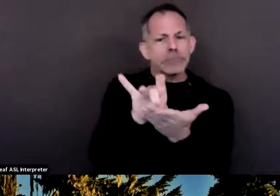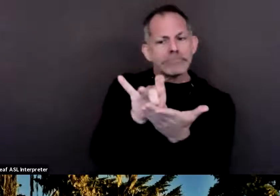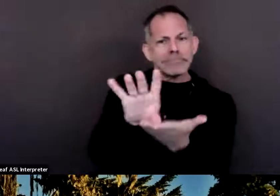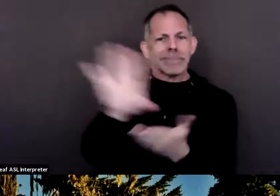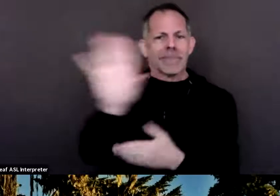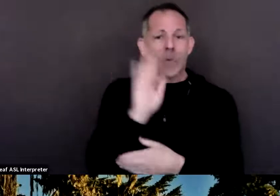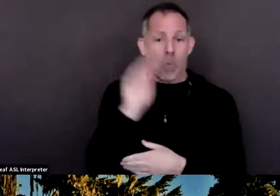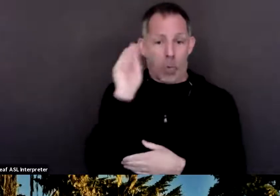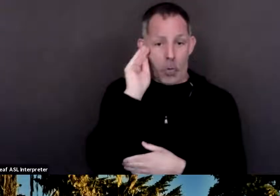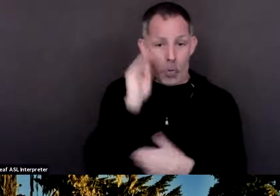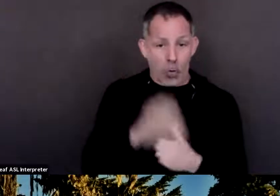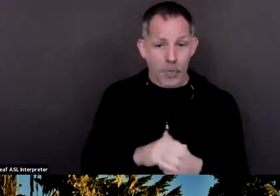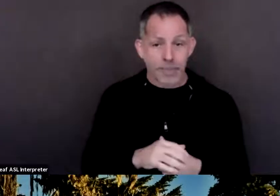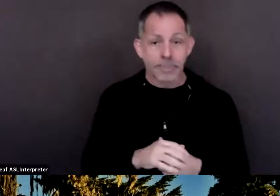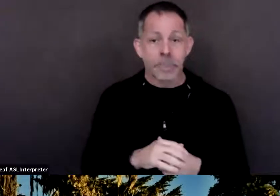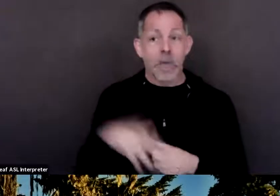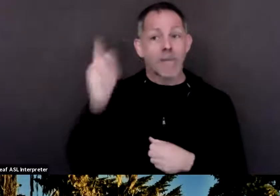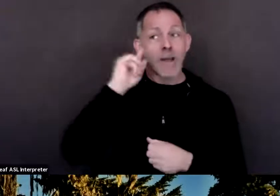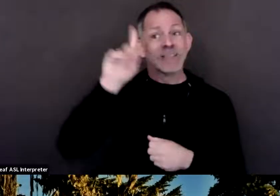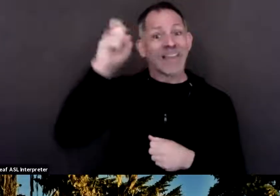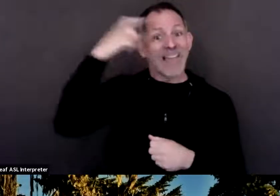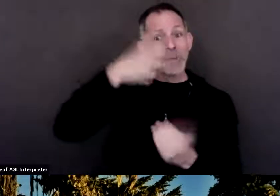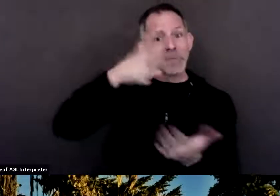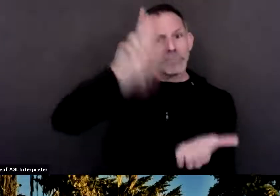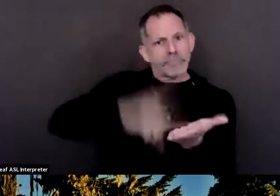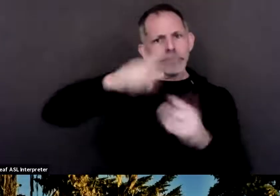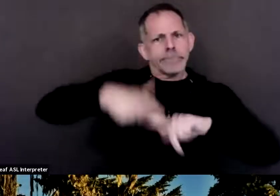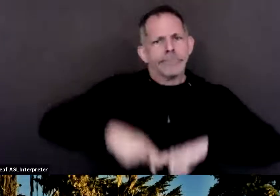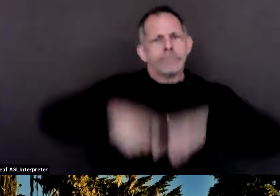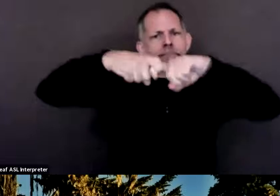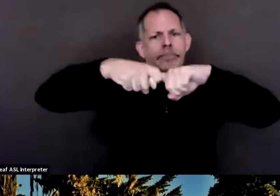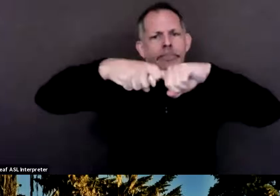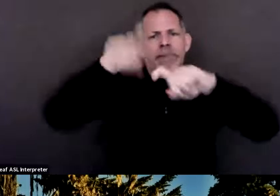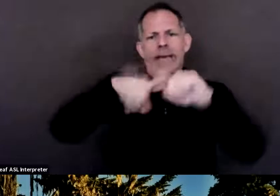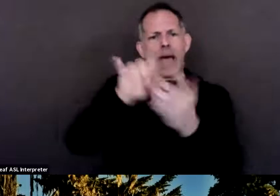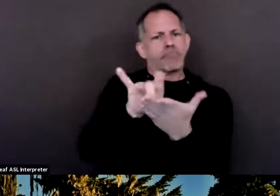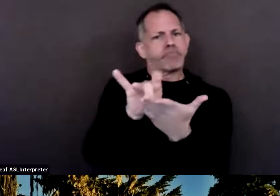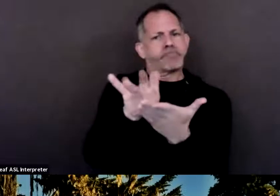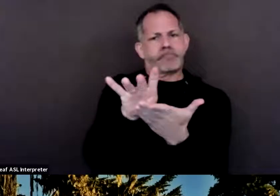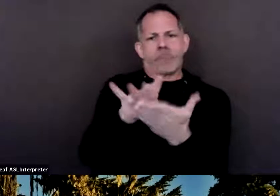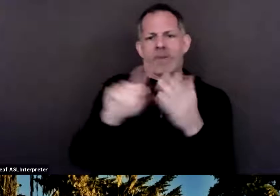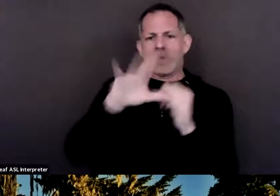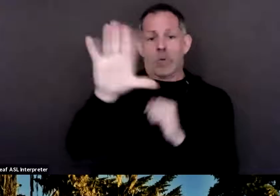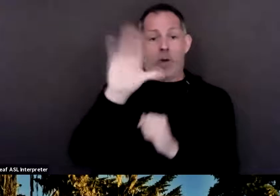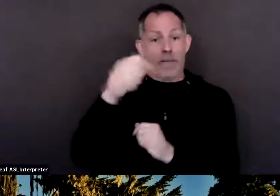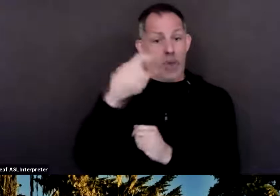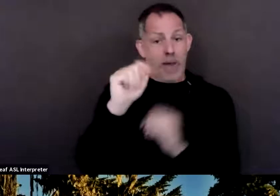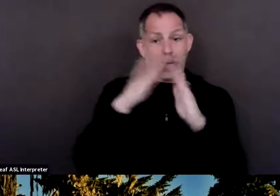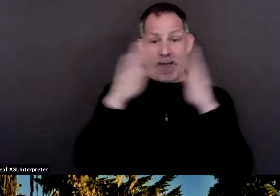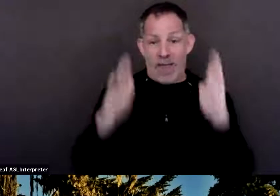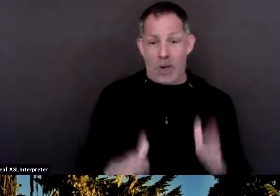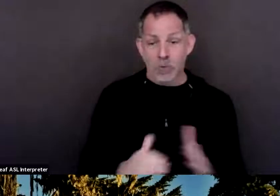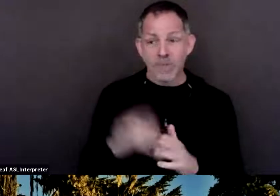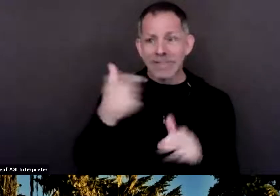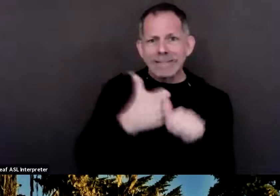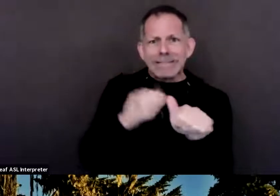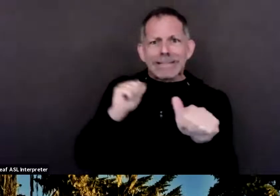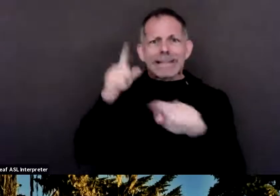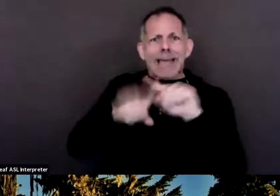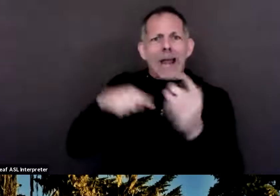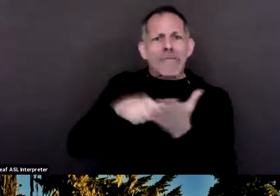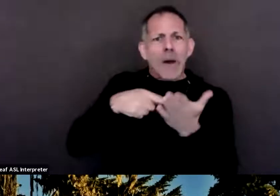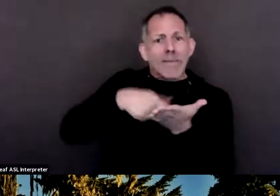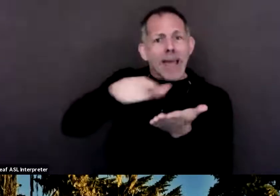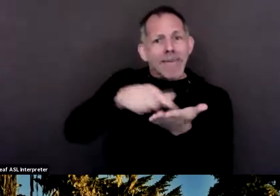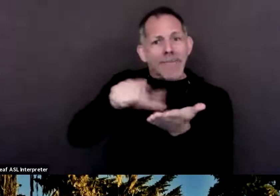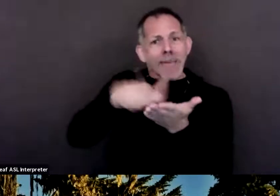that has ensured that people could stay in their homes, but many are behind on rent and run the risk of being evicted when the moratorium ends.